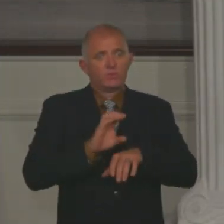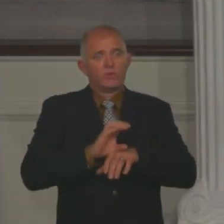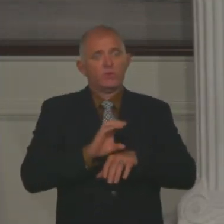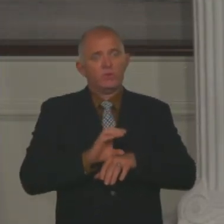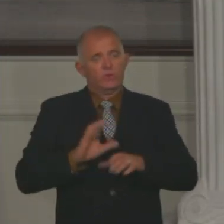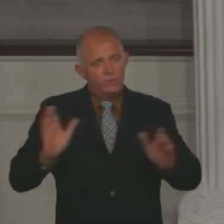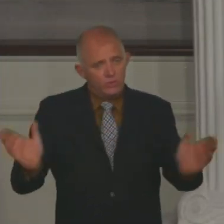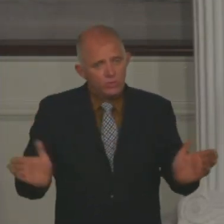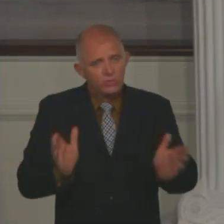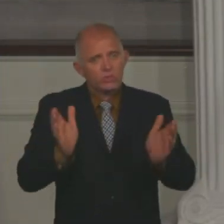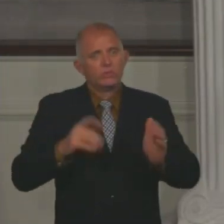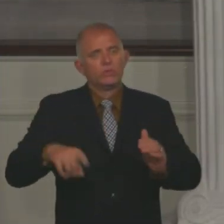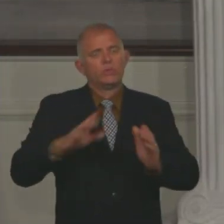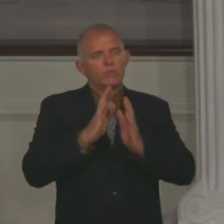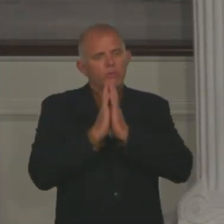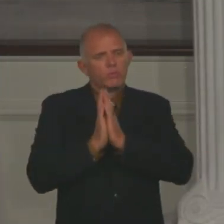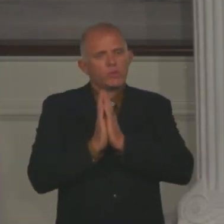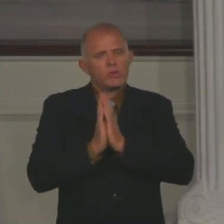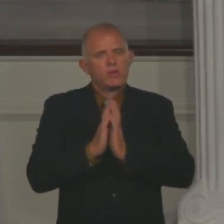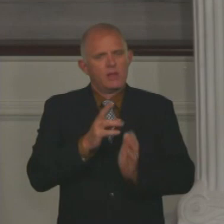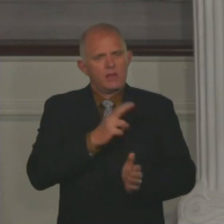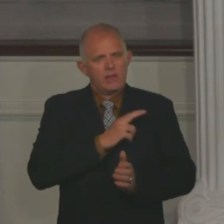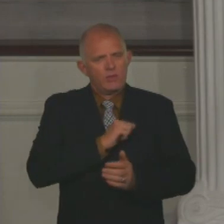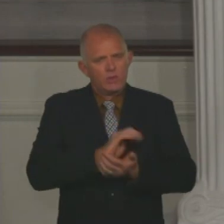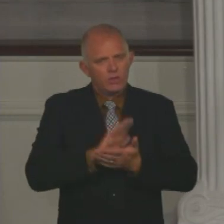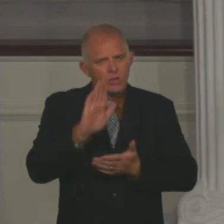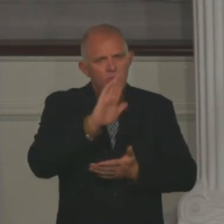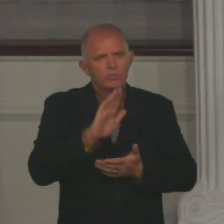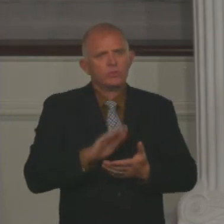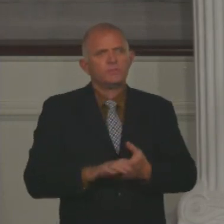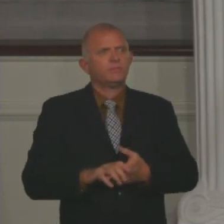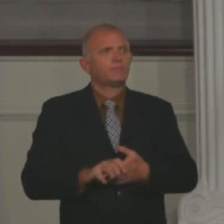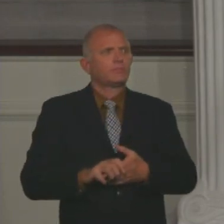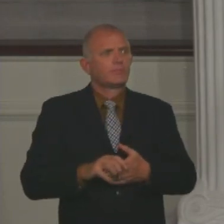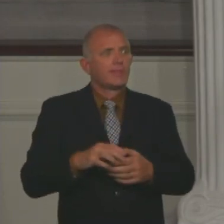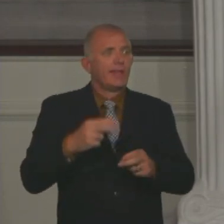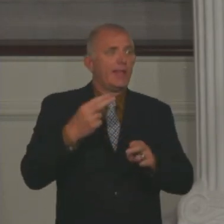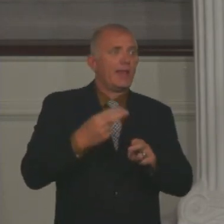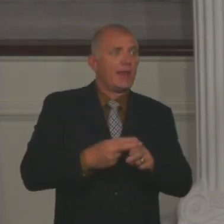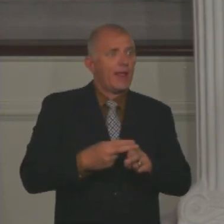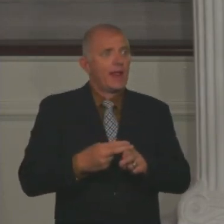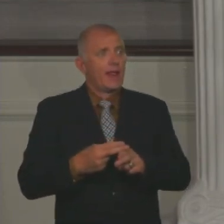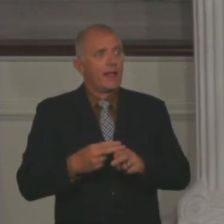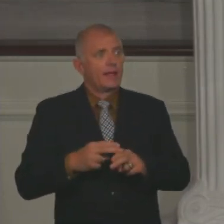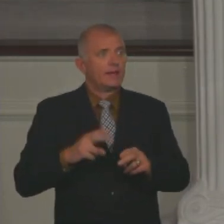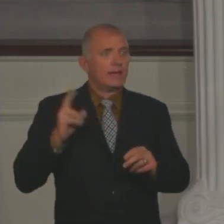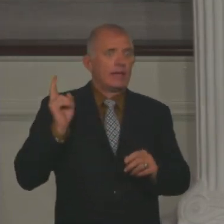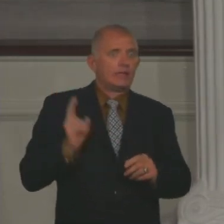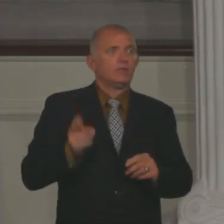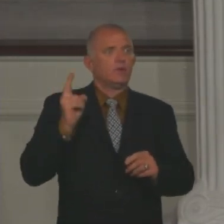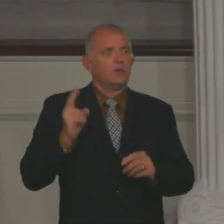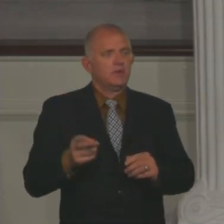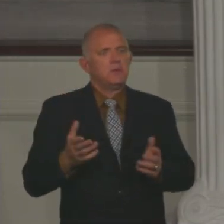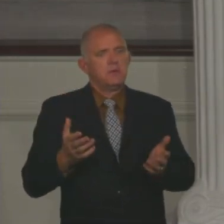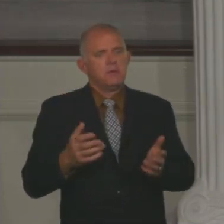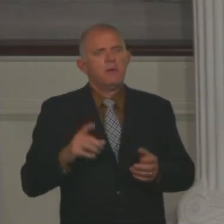you to pray for Hiles Anderson College. Not because of the name, not because of the legacy, but because for laborers.